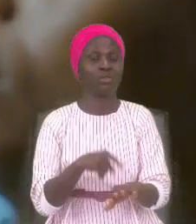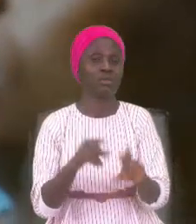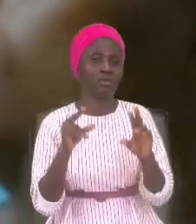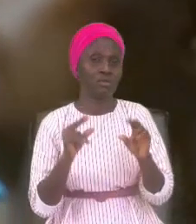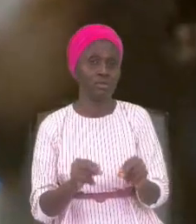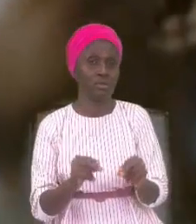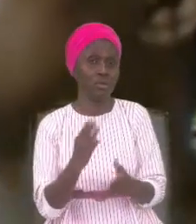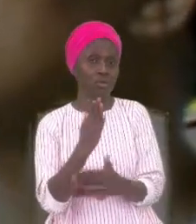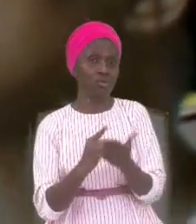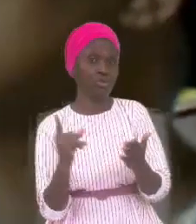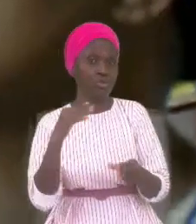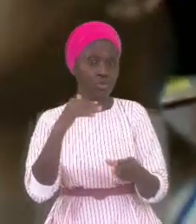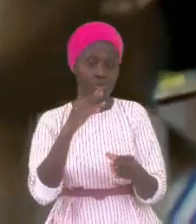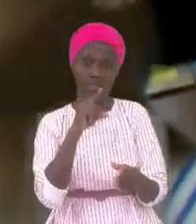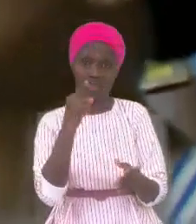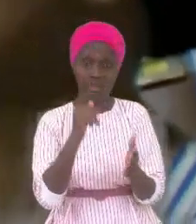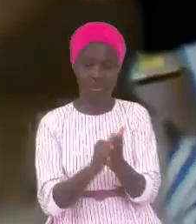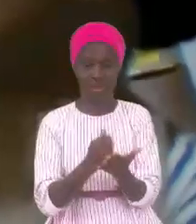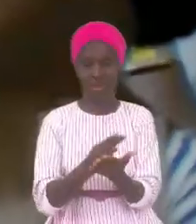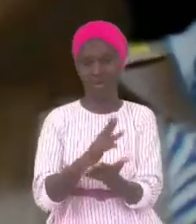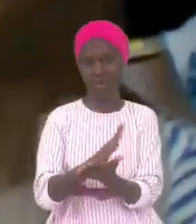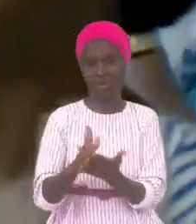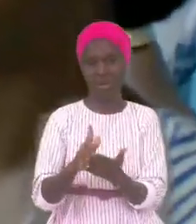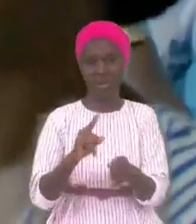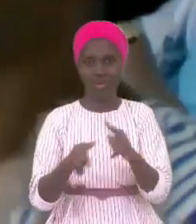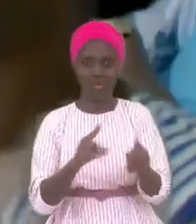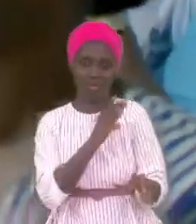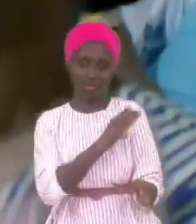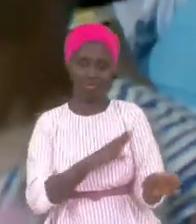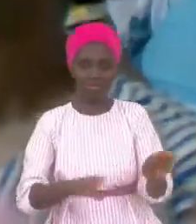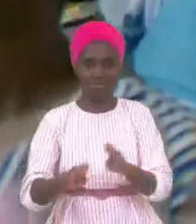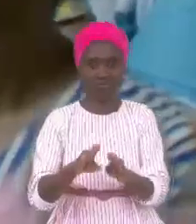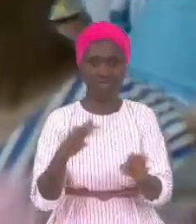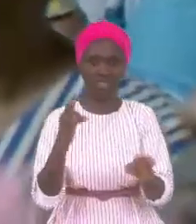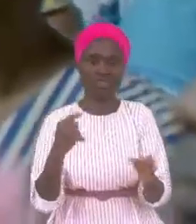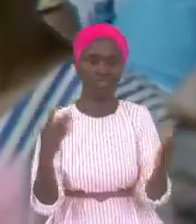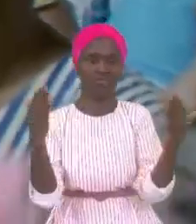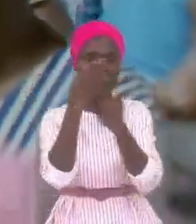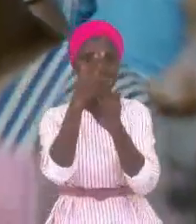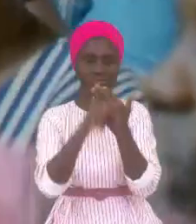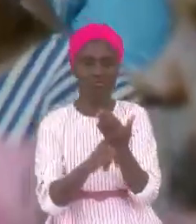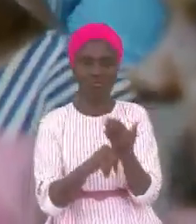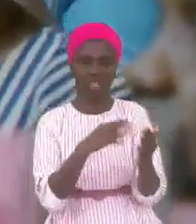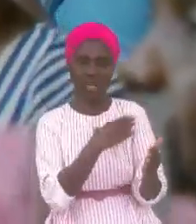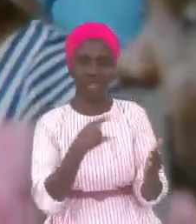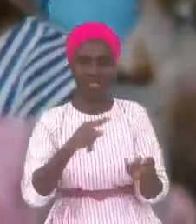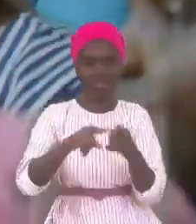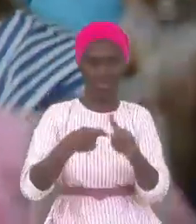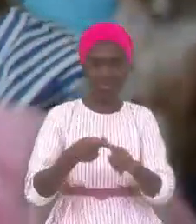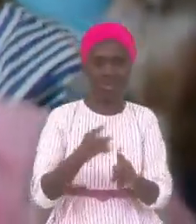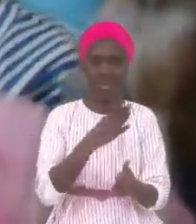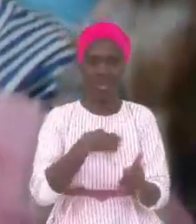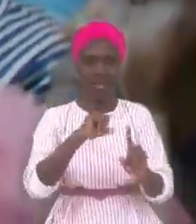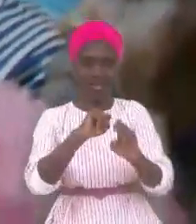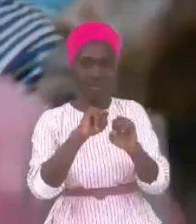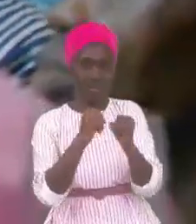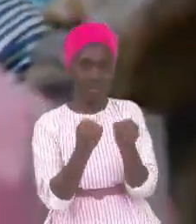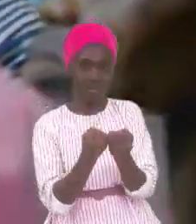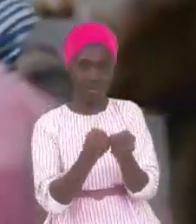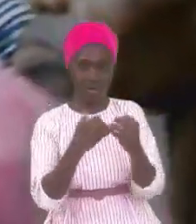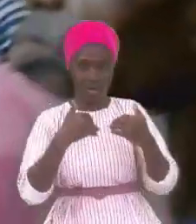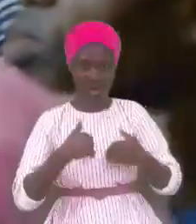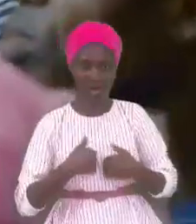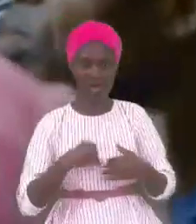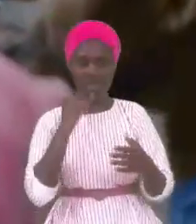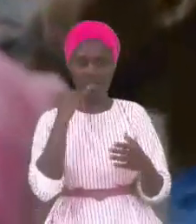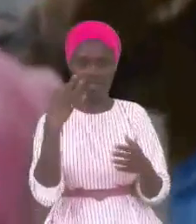The character is of darkness, and the gang and the association he has is of darkness. You cannot be in a gang, you cannot